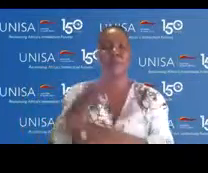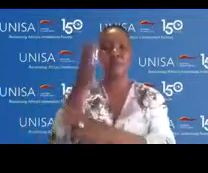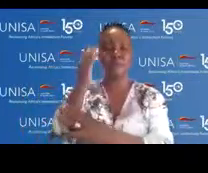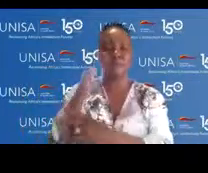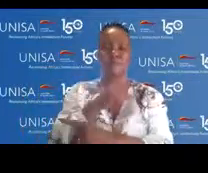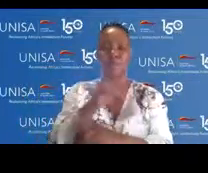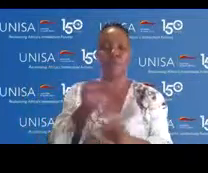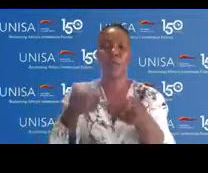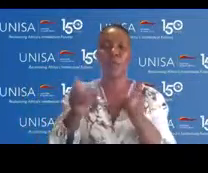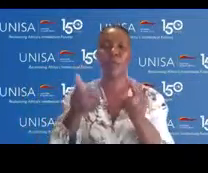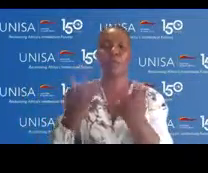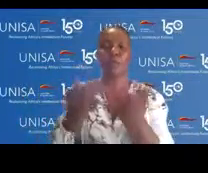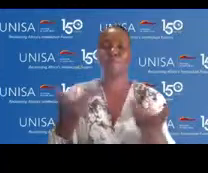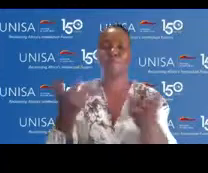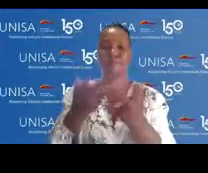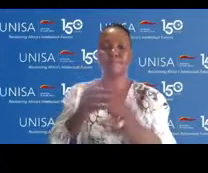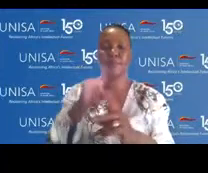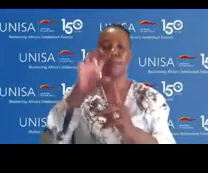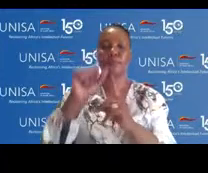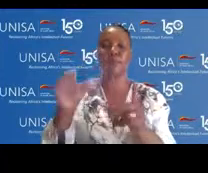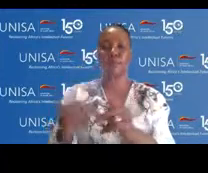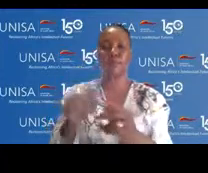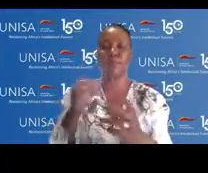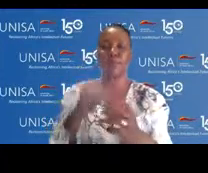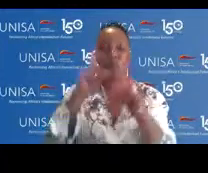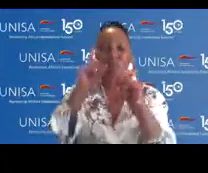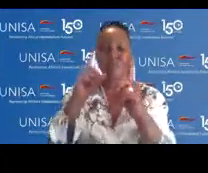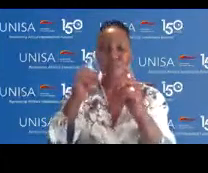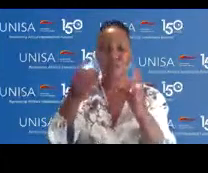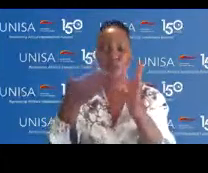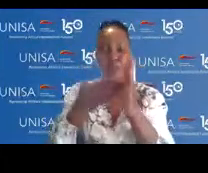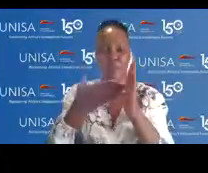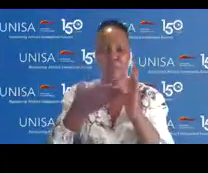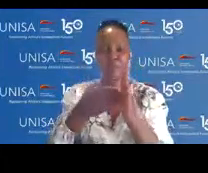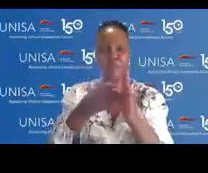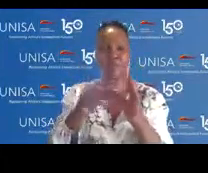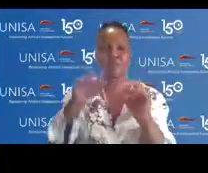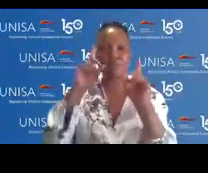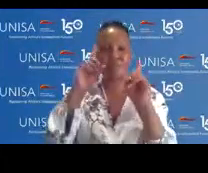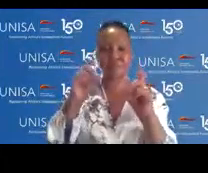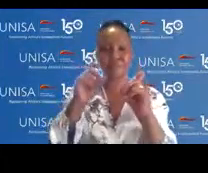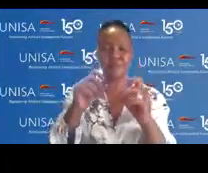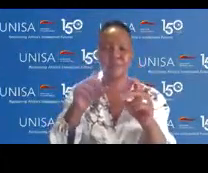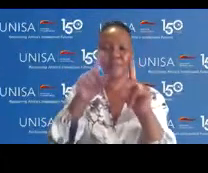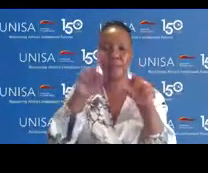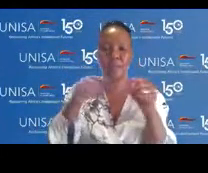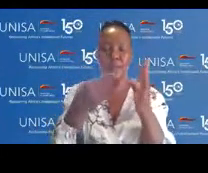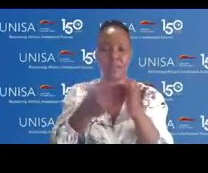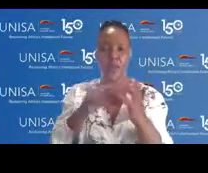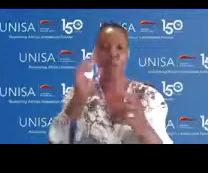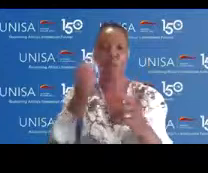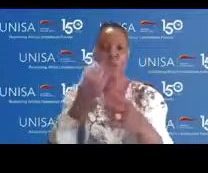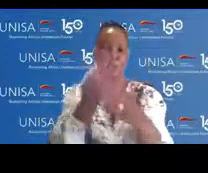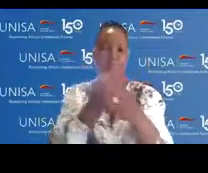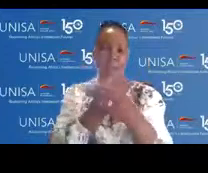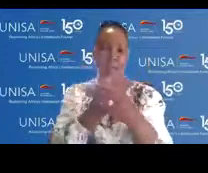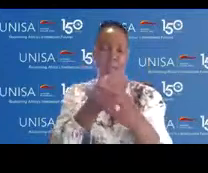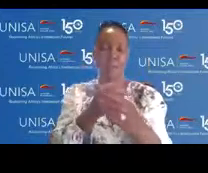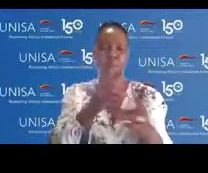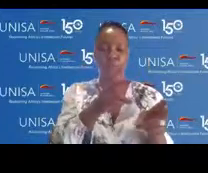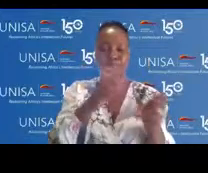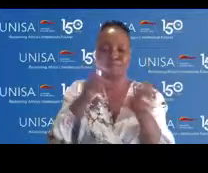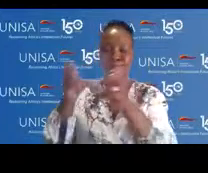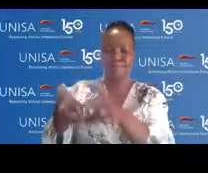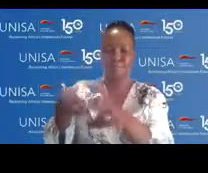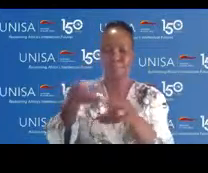can go find your screenshots. All right, so there we can go see all the files that you can then copy and paste and go put them onto your